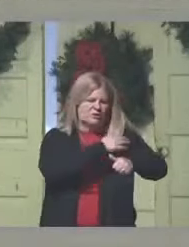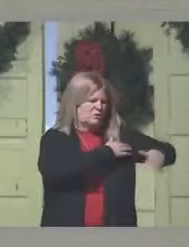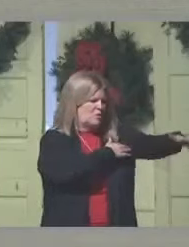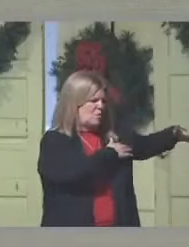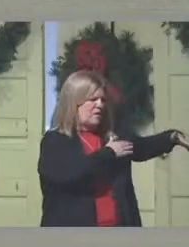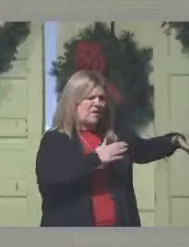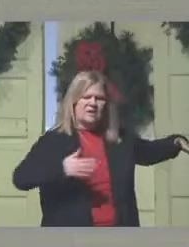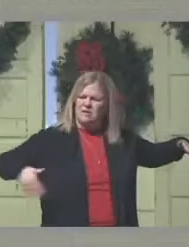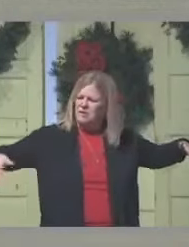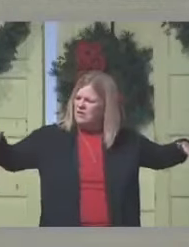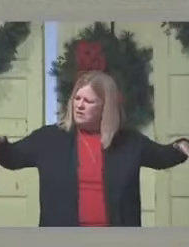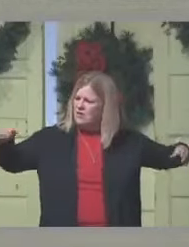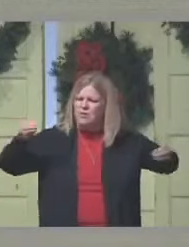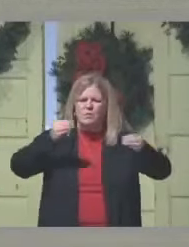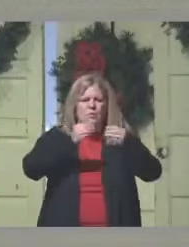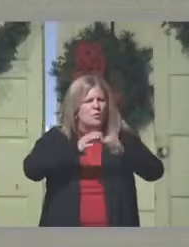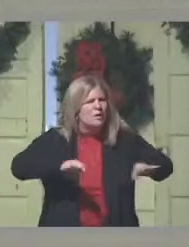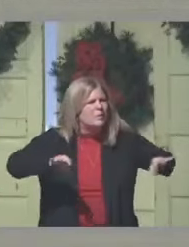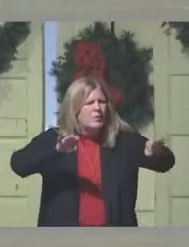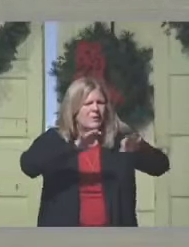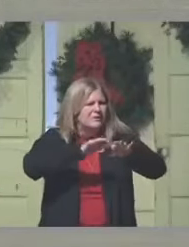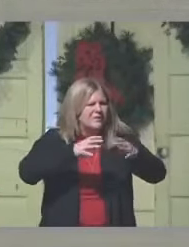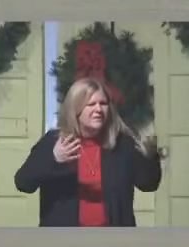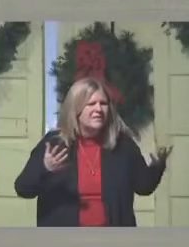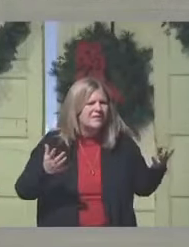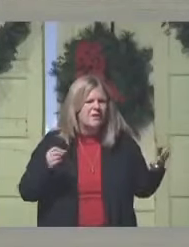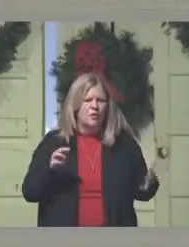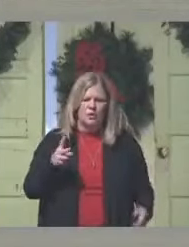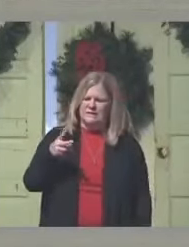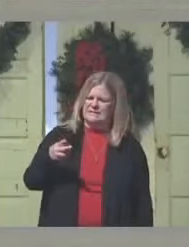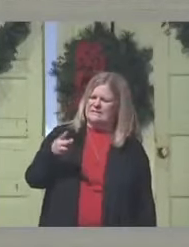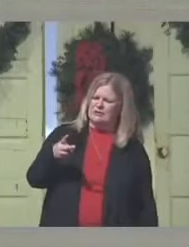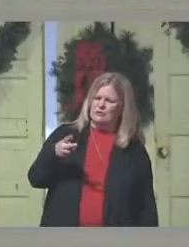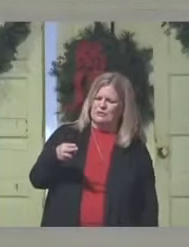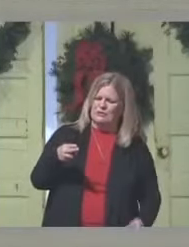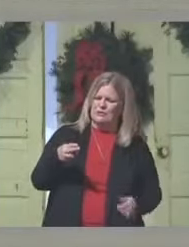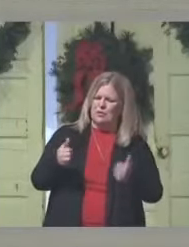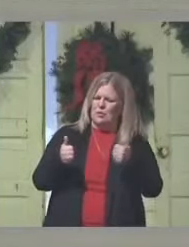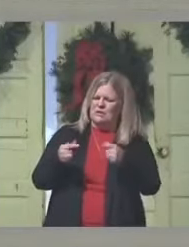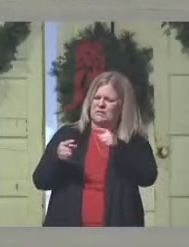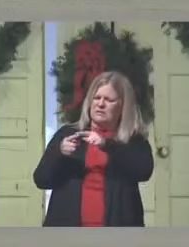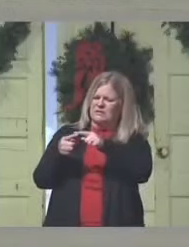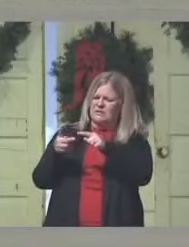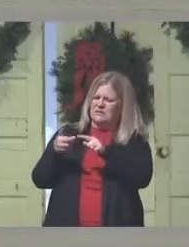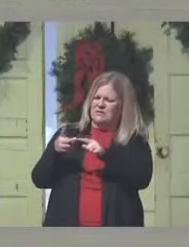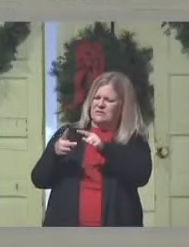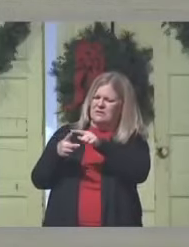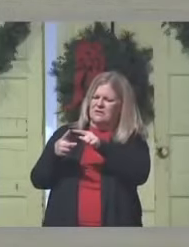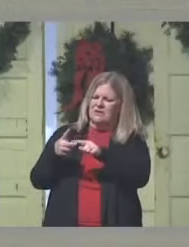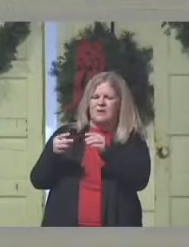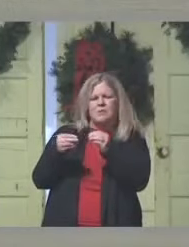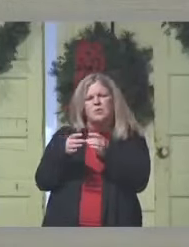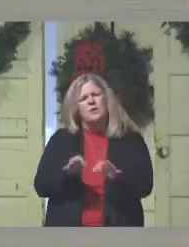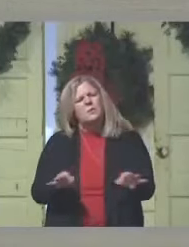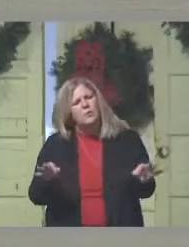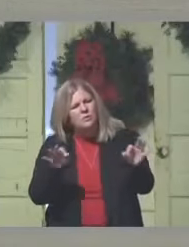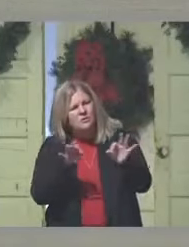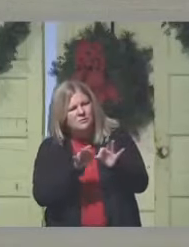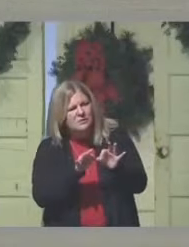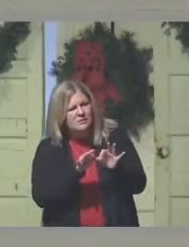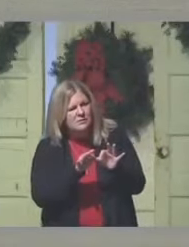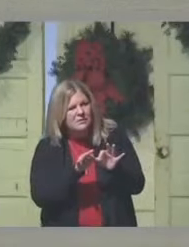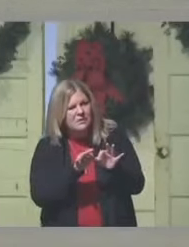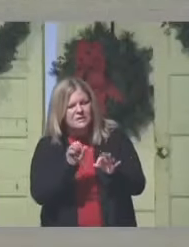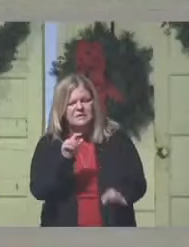to flying? Or a pair of scissors, which blade is more important to cutting?